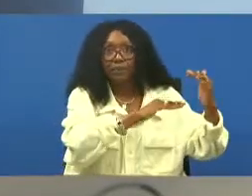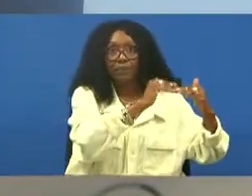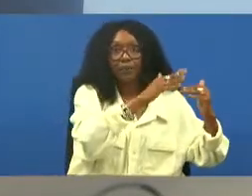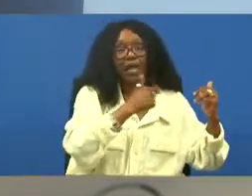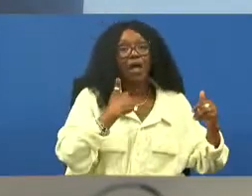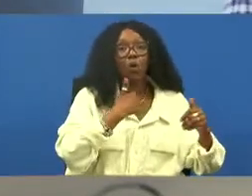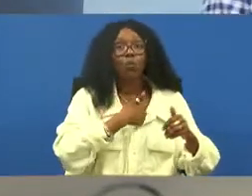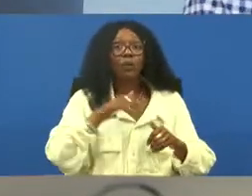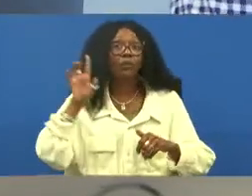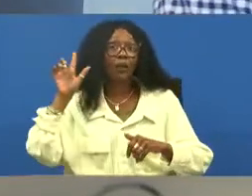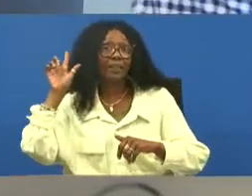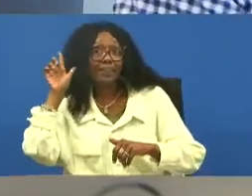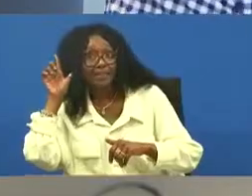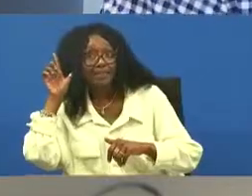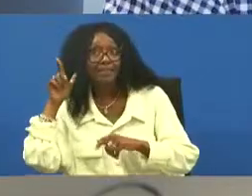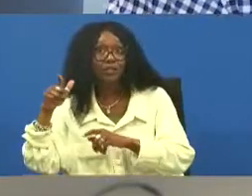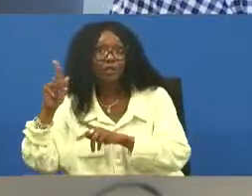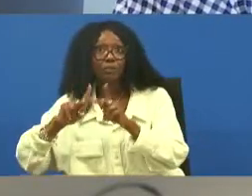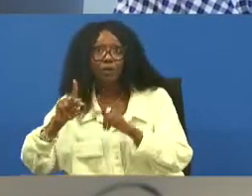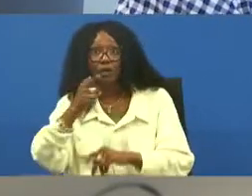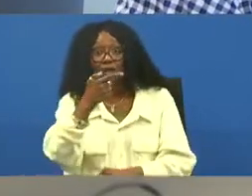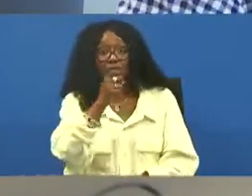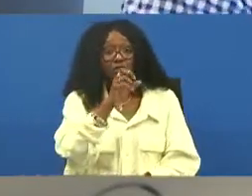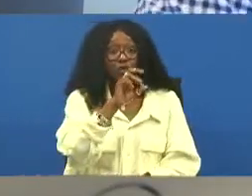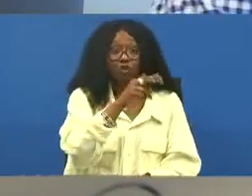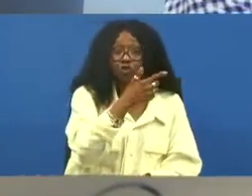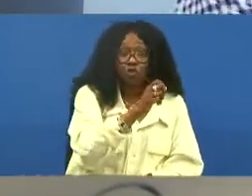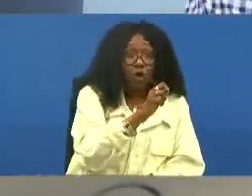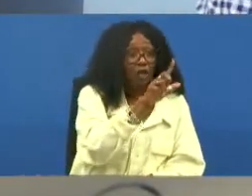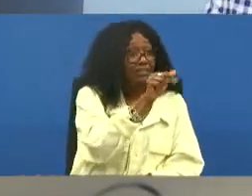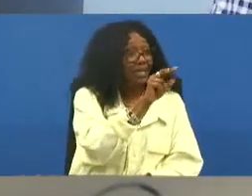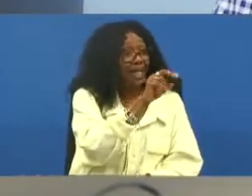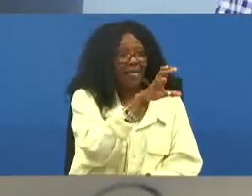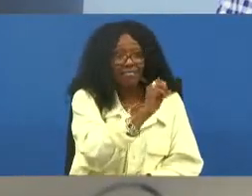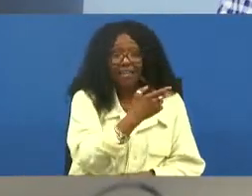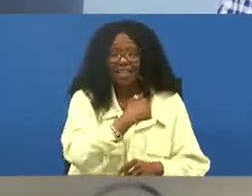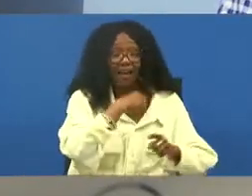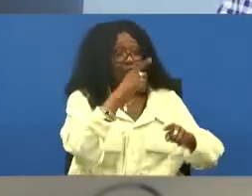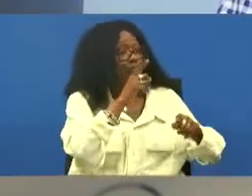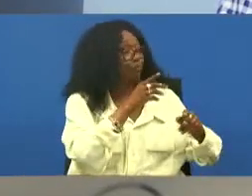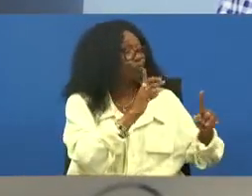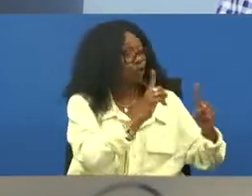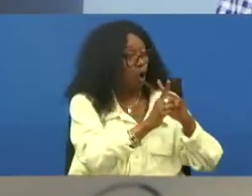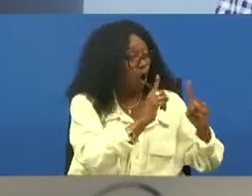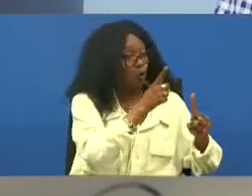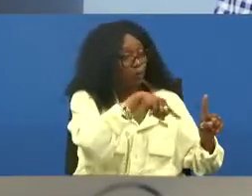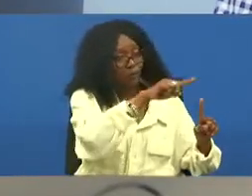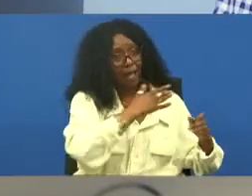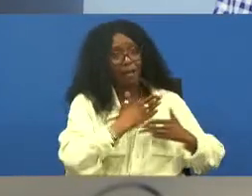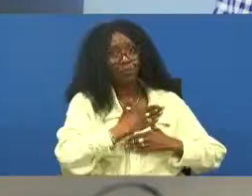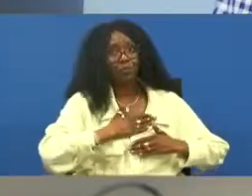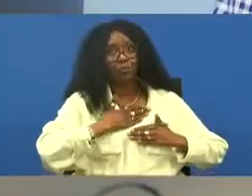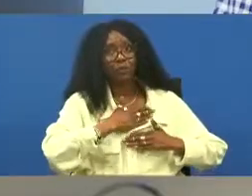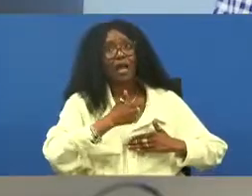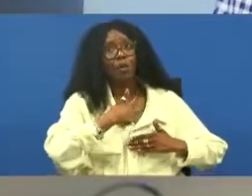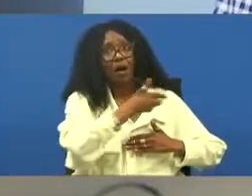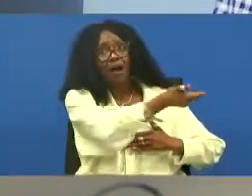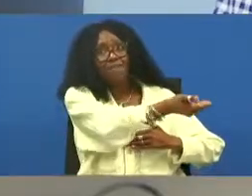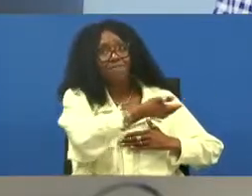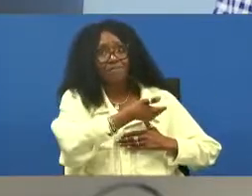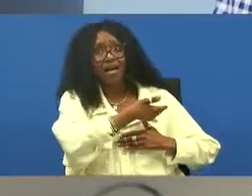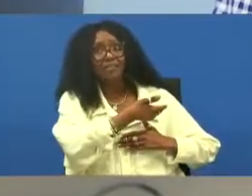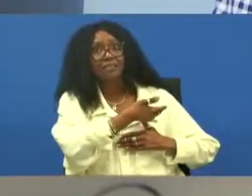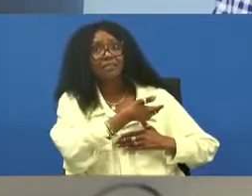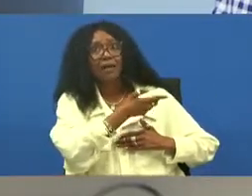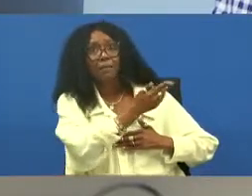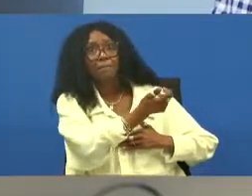that. And to George, Lance, we have had various conversations. I appreciate y'all for this process. And I want to invite y'all back as we